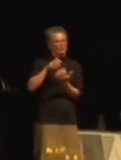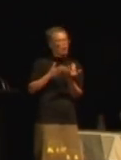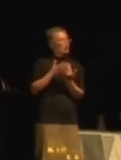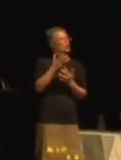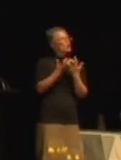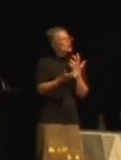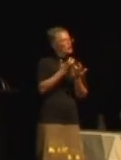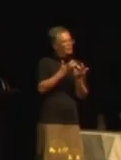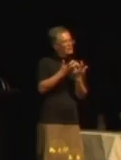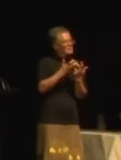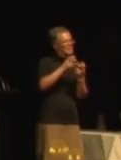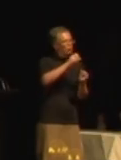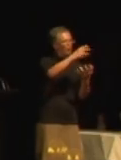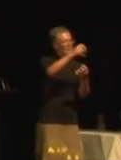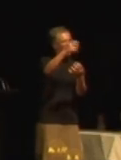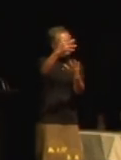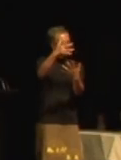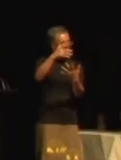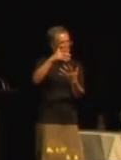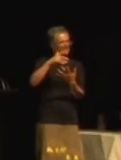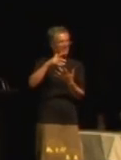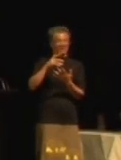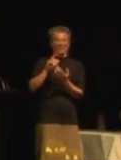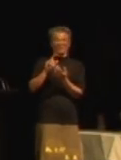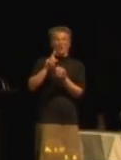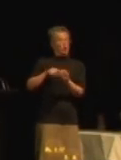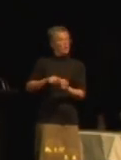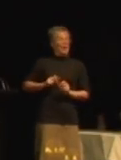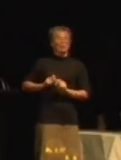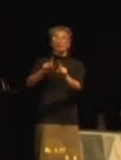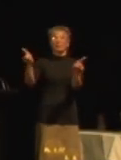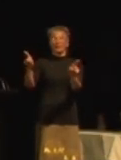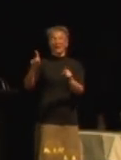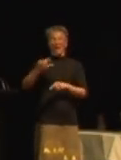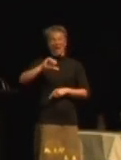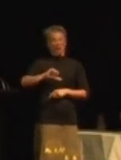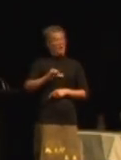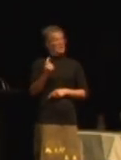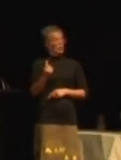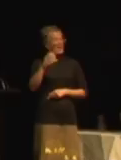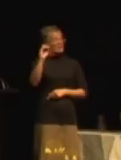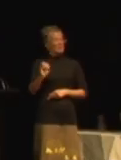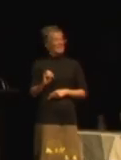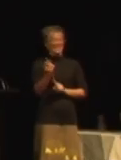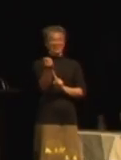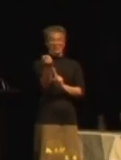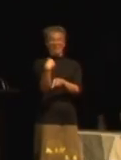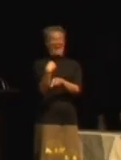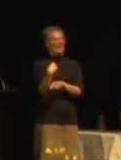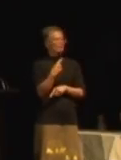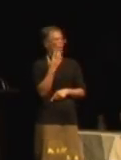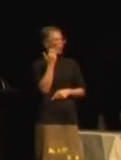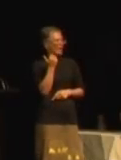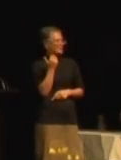out their survey. About 900 people replied, and 91% of the respondents were white.